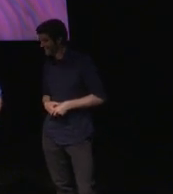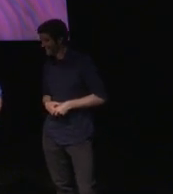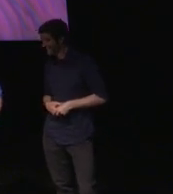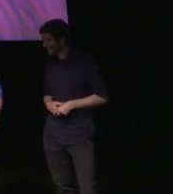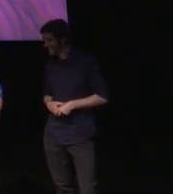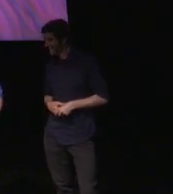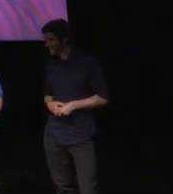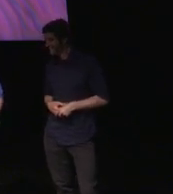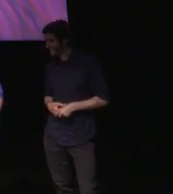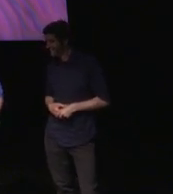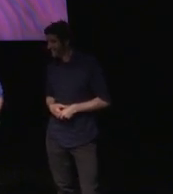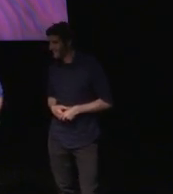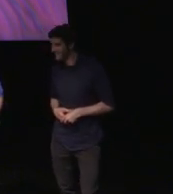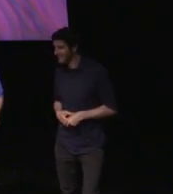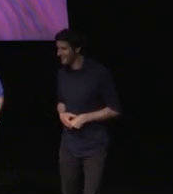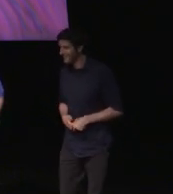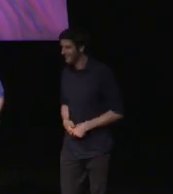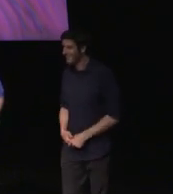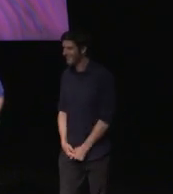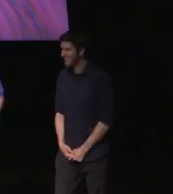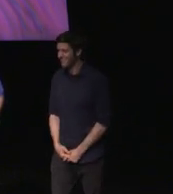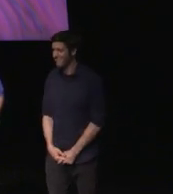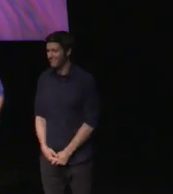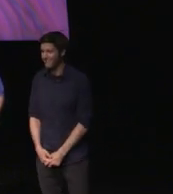That's very cool.